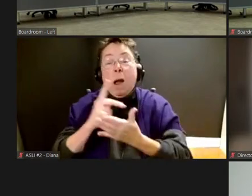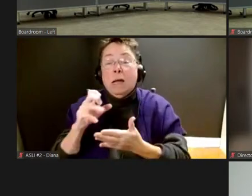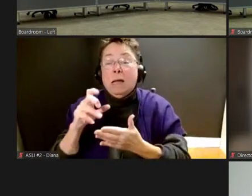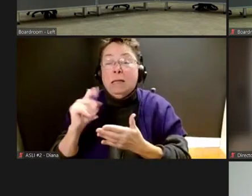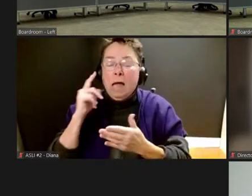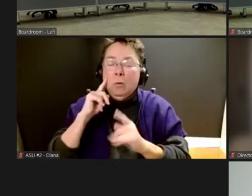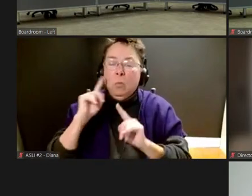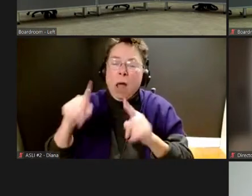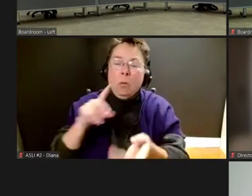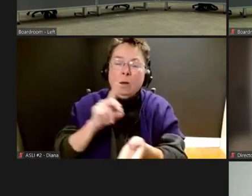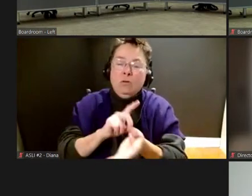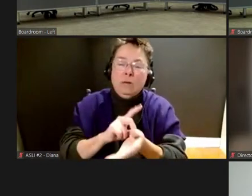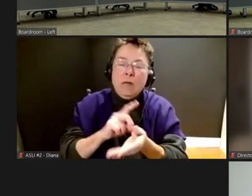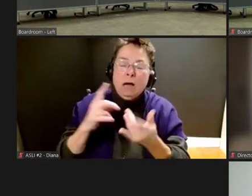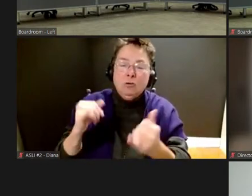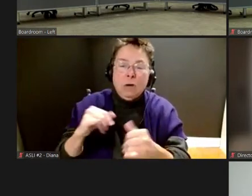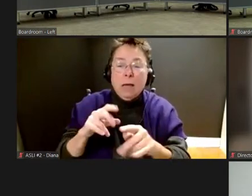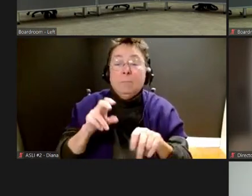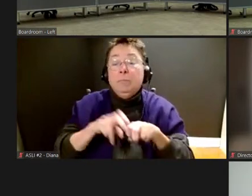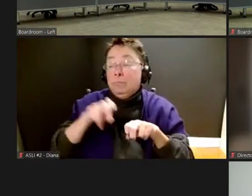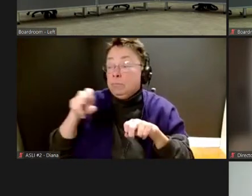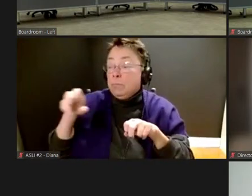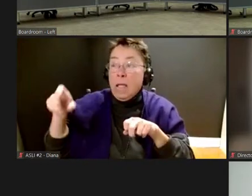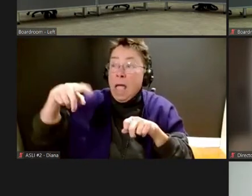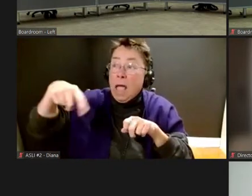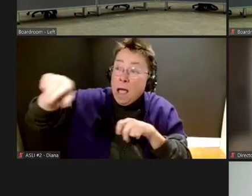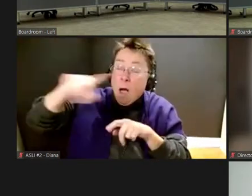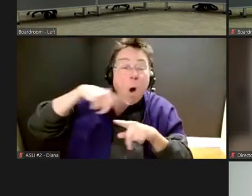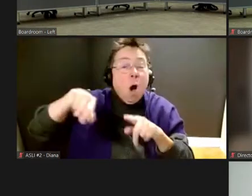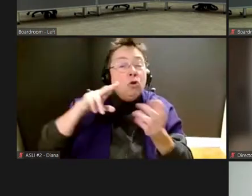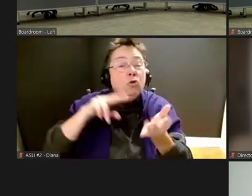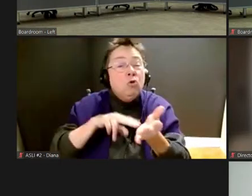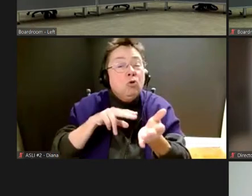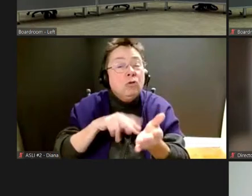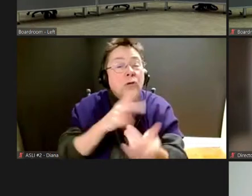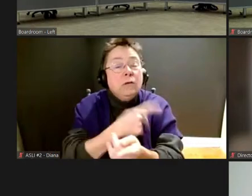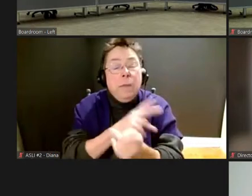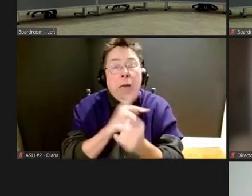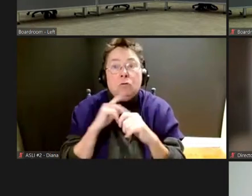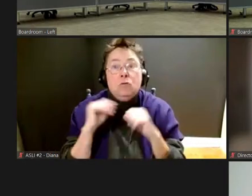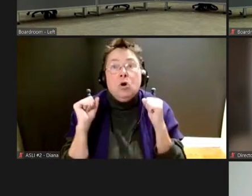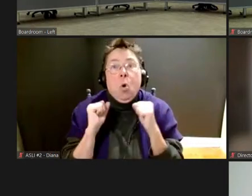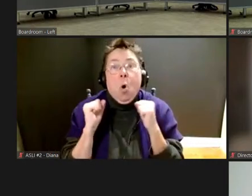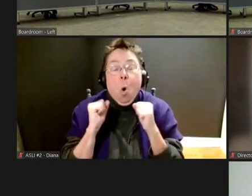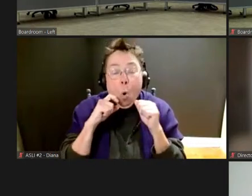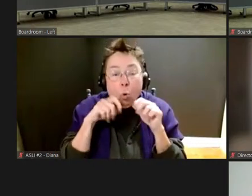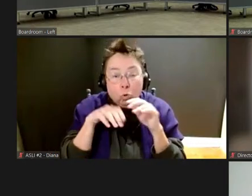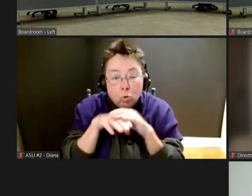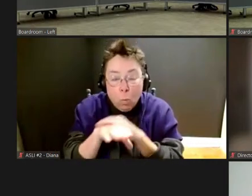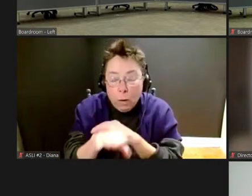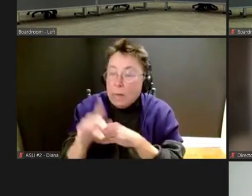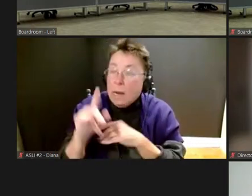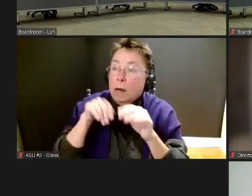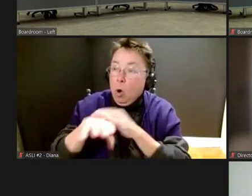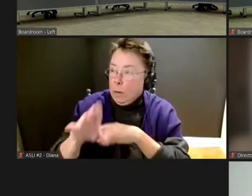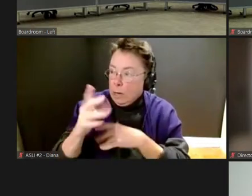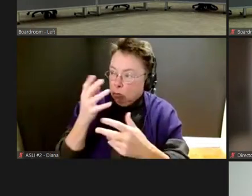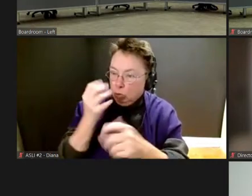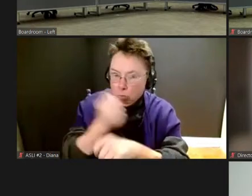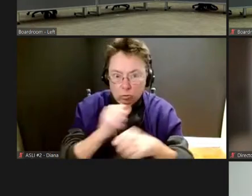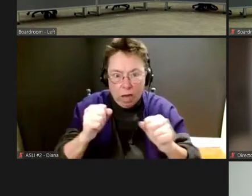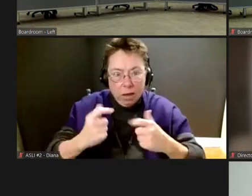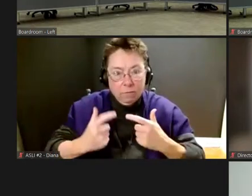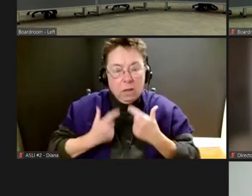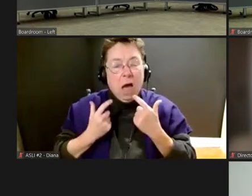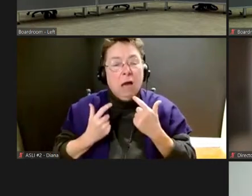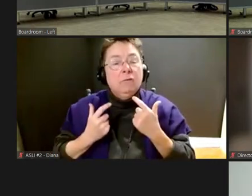checkup. Shivering next to me are nurses and patients, braving the cold to save lives and suffering while preserving their own. Thanks to